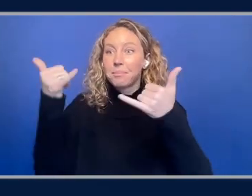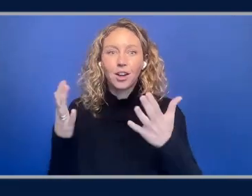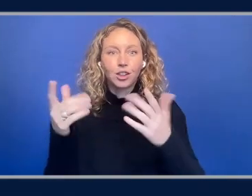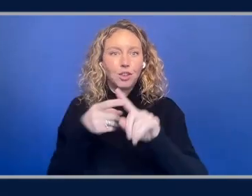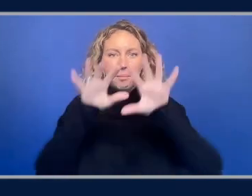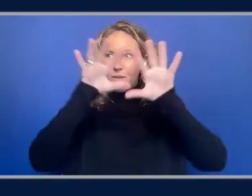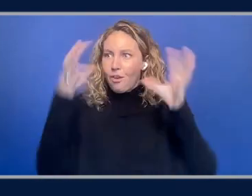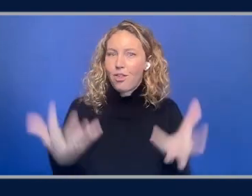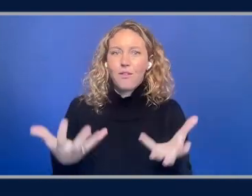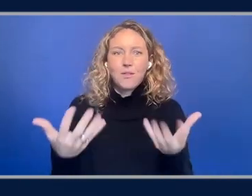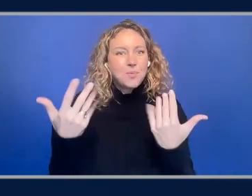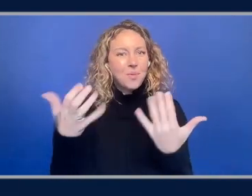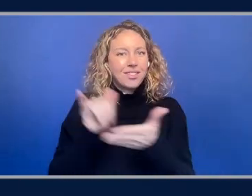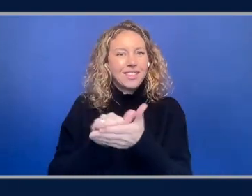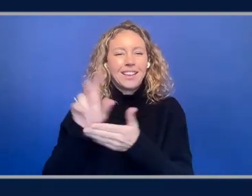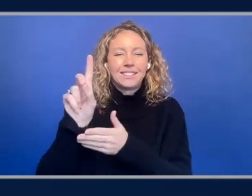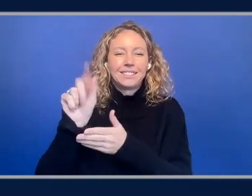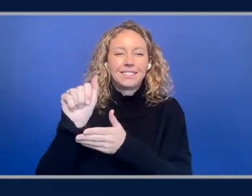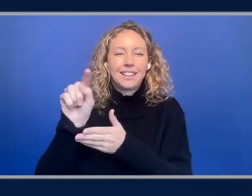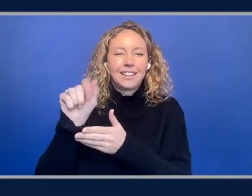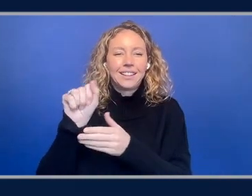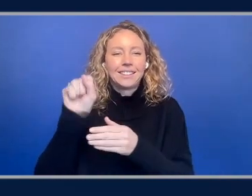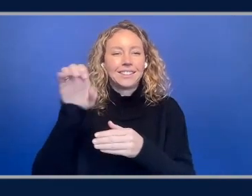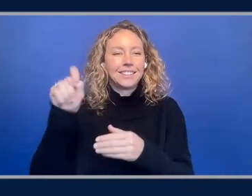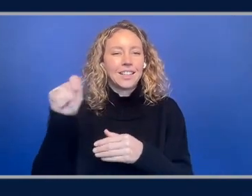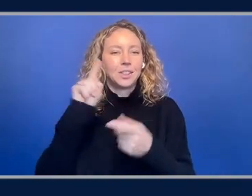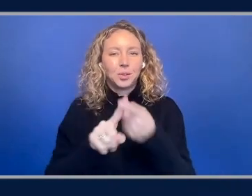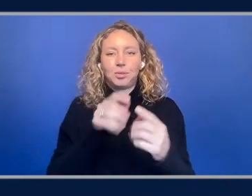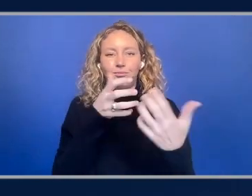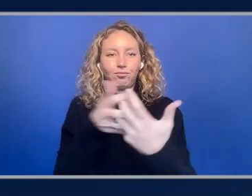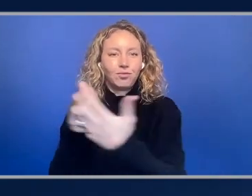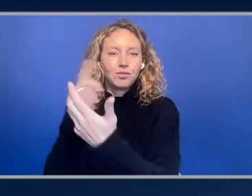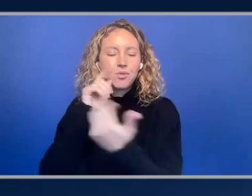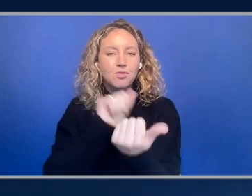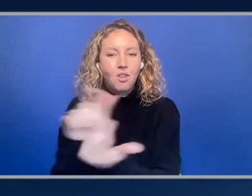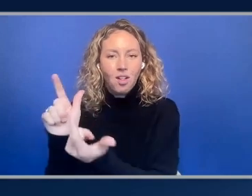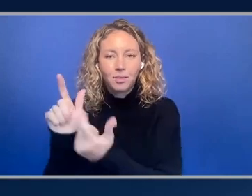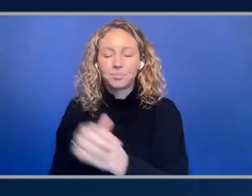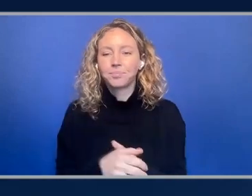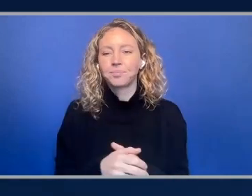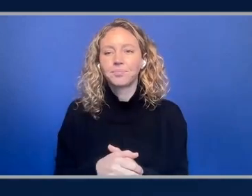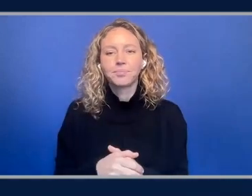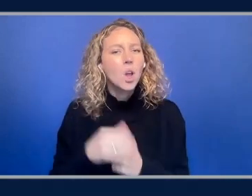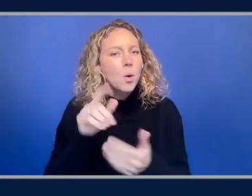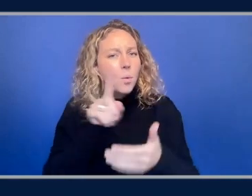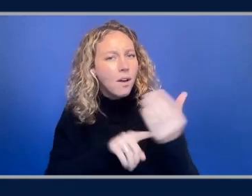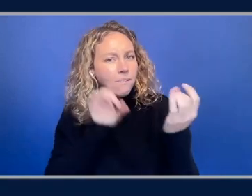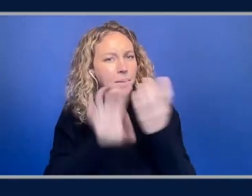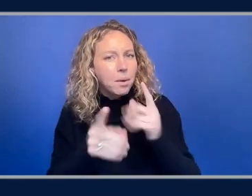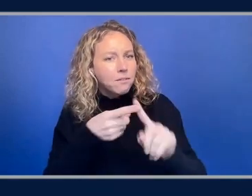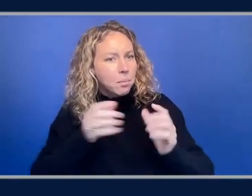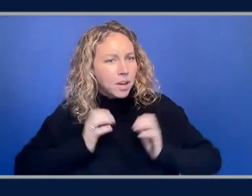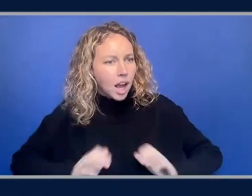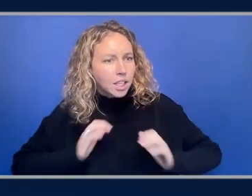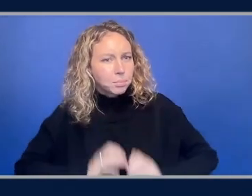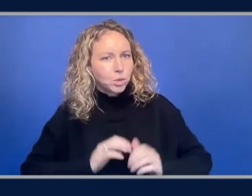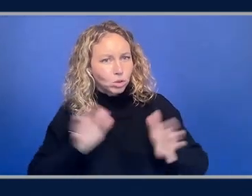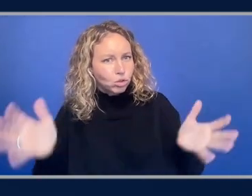So what were you hearing exactly from customers that drove you to launch this particular feature? Yeah, I mean, it's really